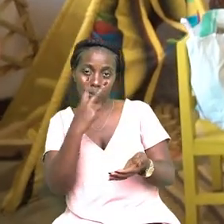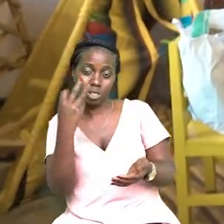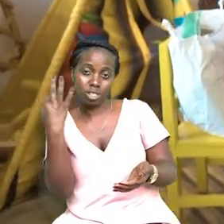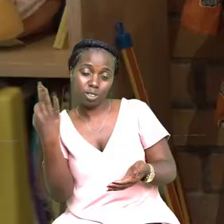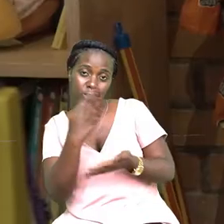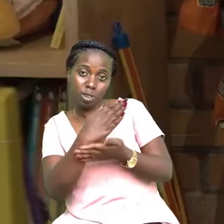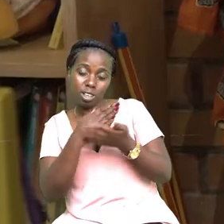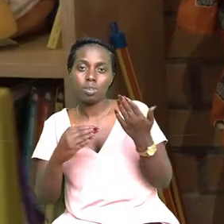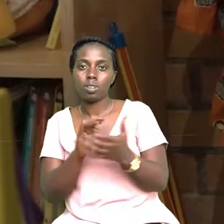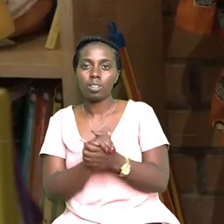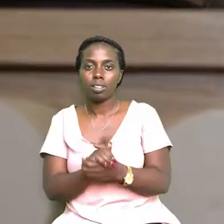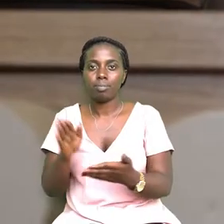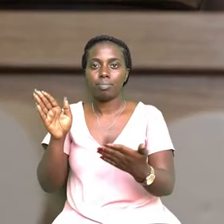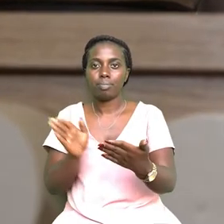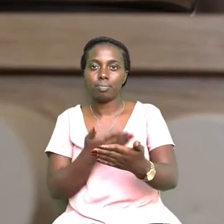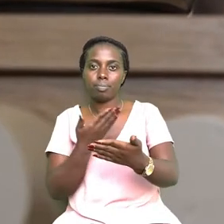2 seasons and 22 episodes.